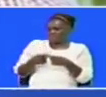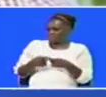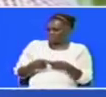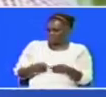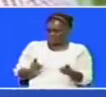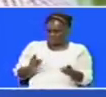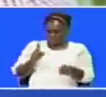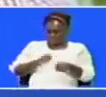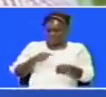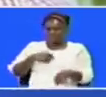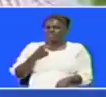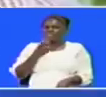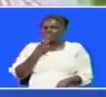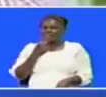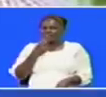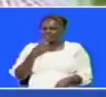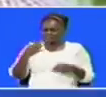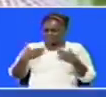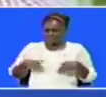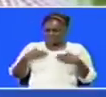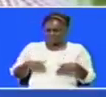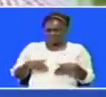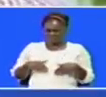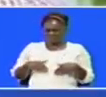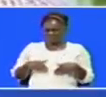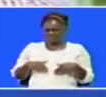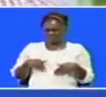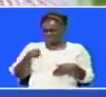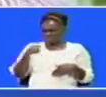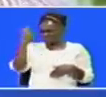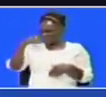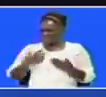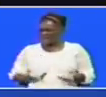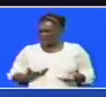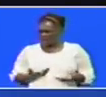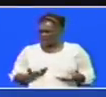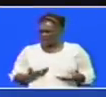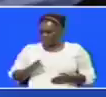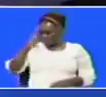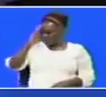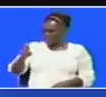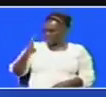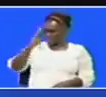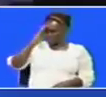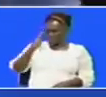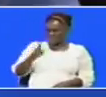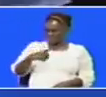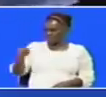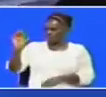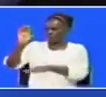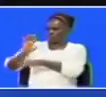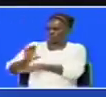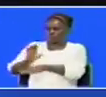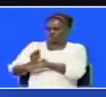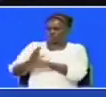that even when I'm laughing, people, they're like, ay, ujamana kaj. Every Sunday, he visits churches to